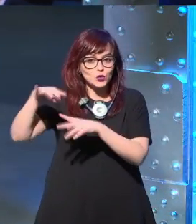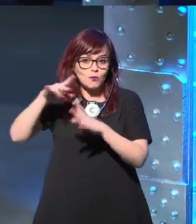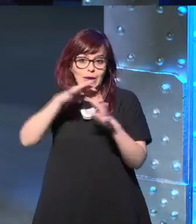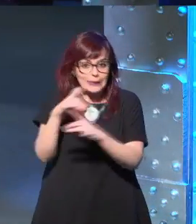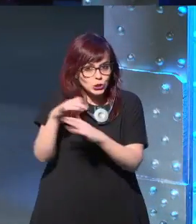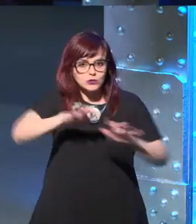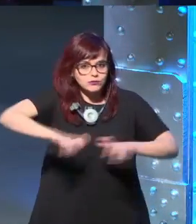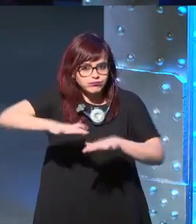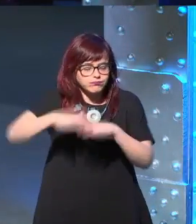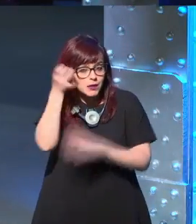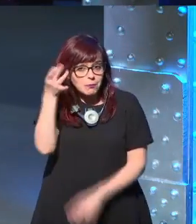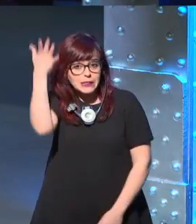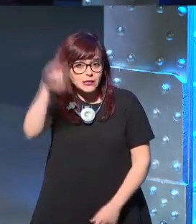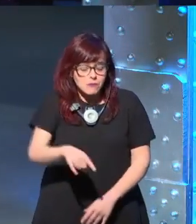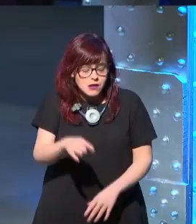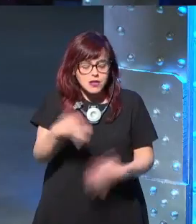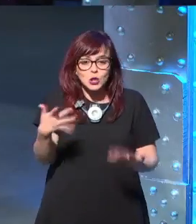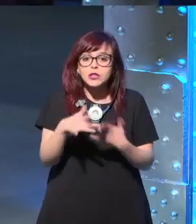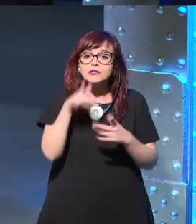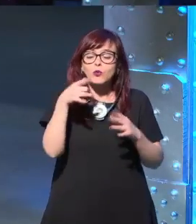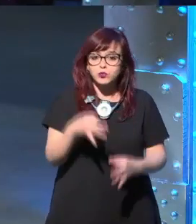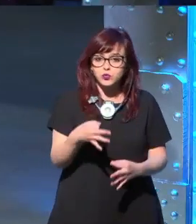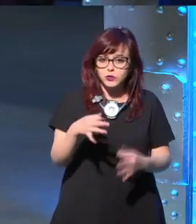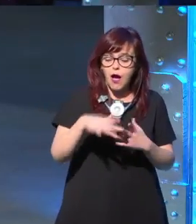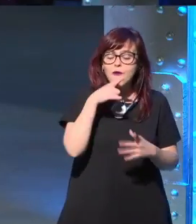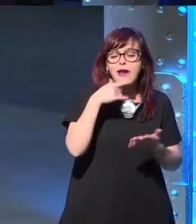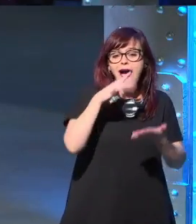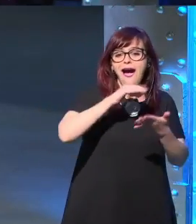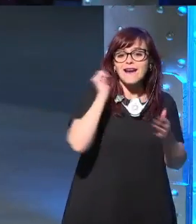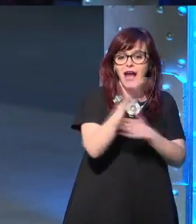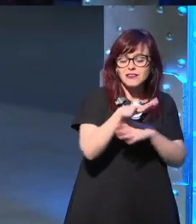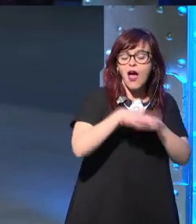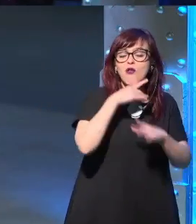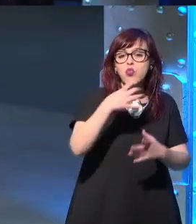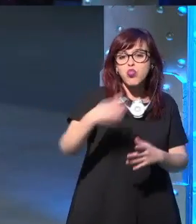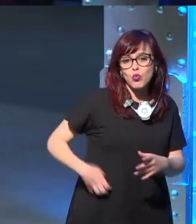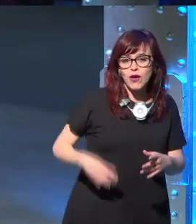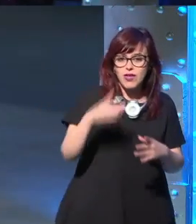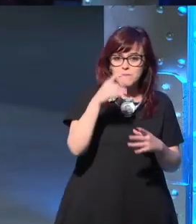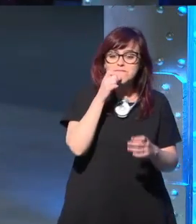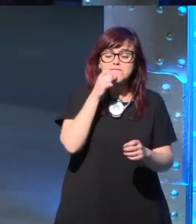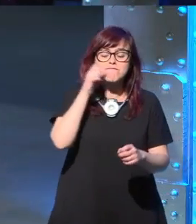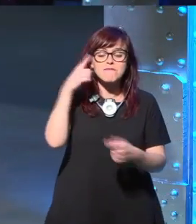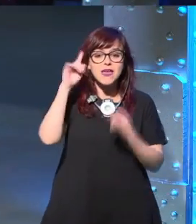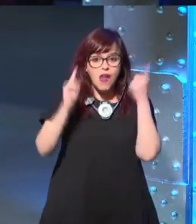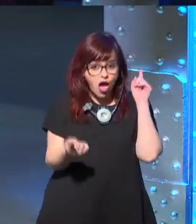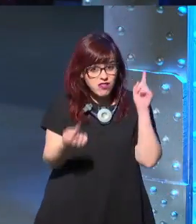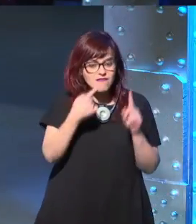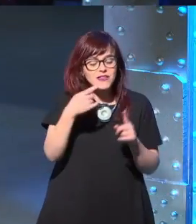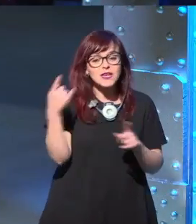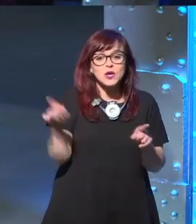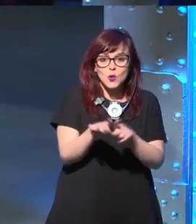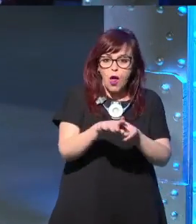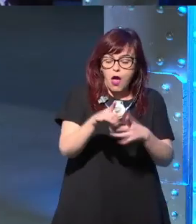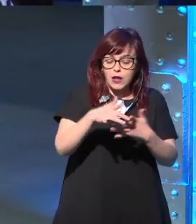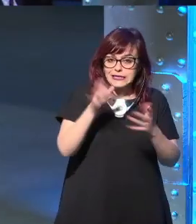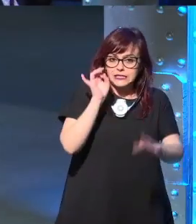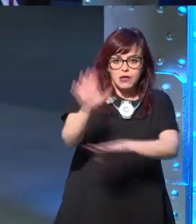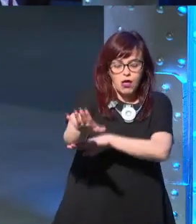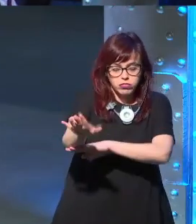writes a letter to the Duke of Milan that Javier mentioned, and it's 11 paragraphs long, and the first 10 paragraphs are all